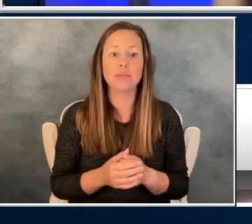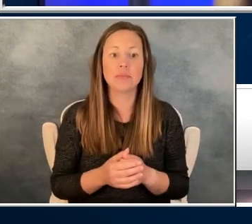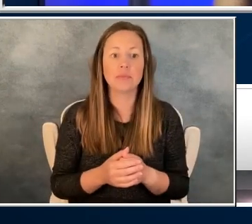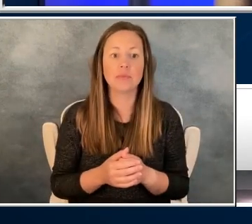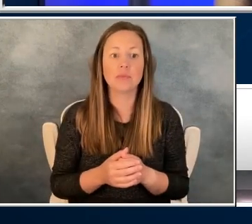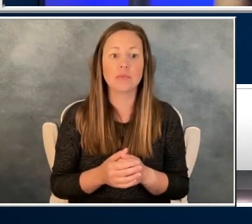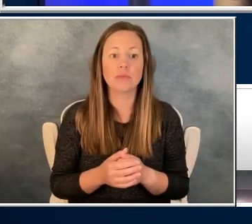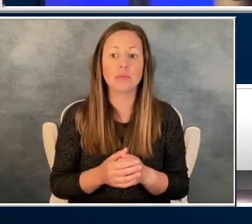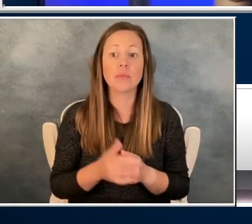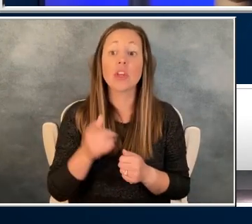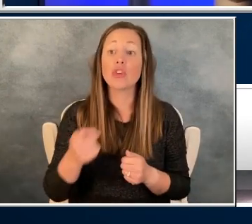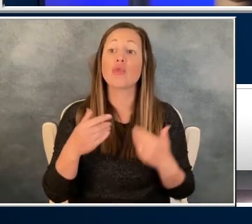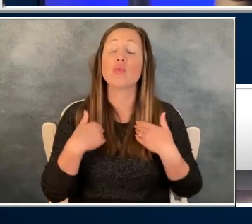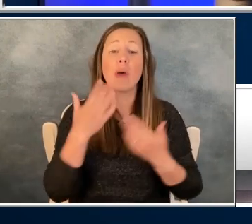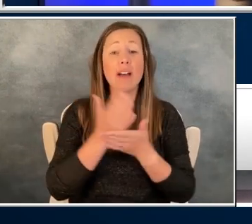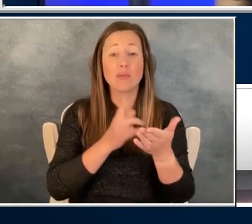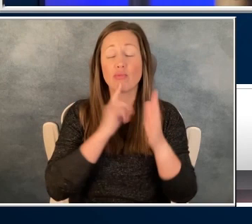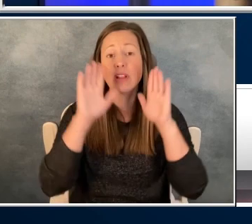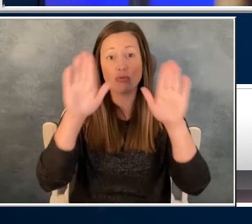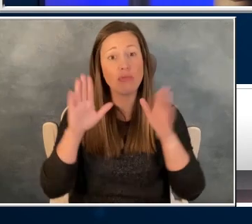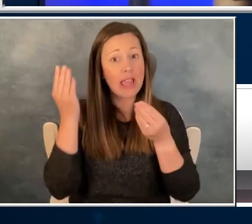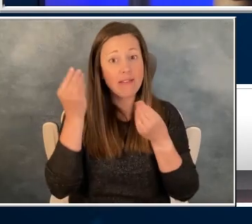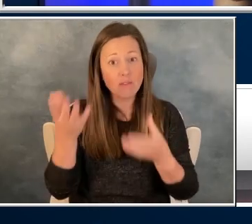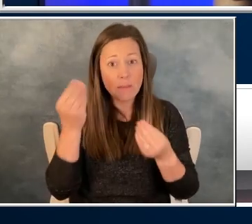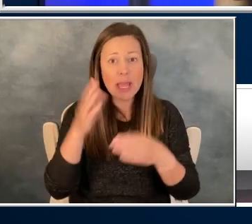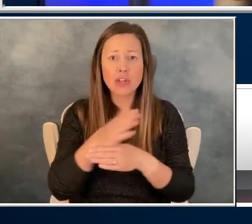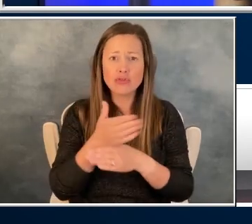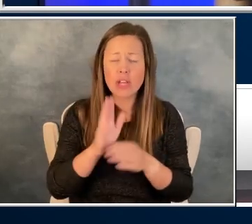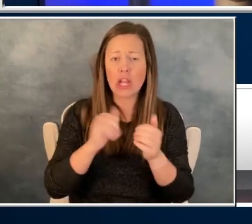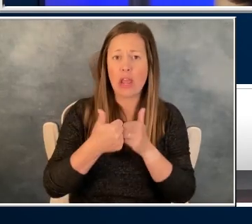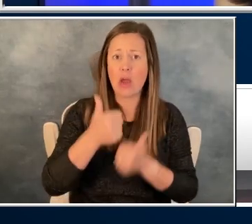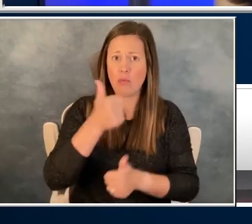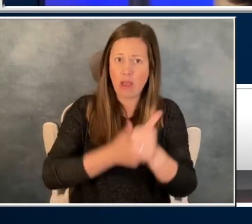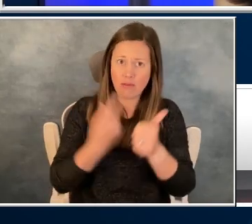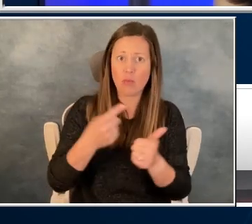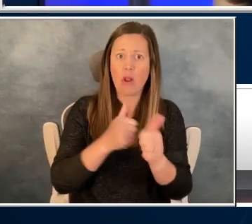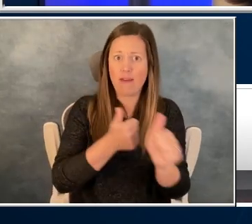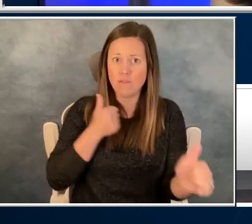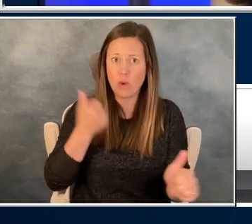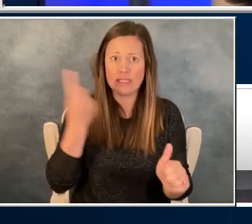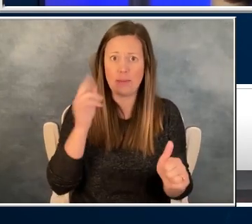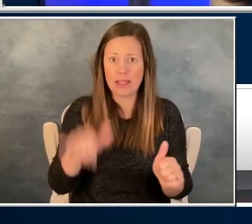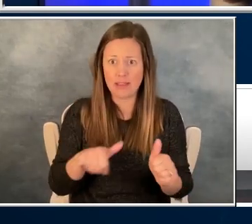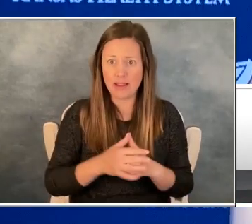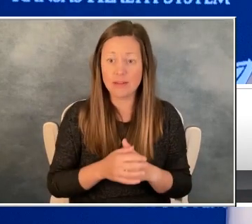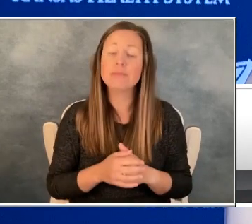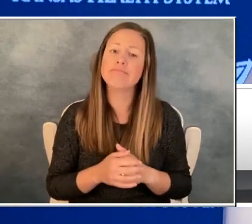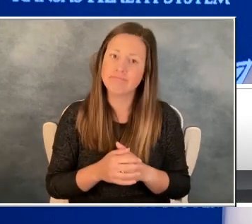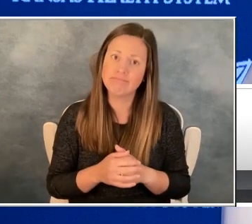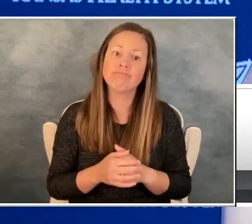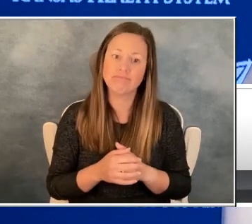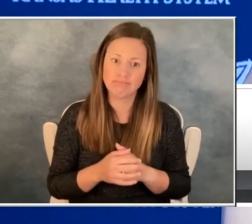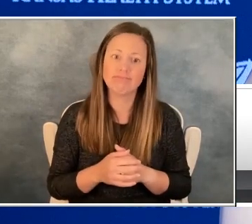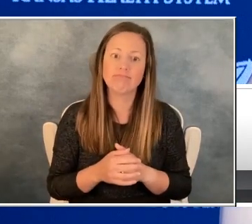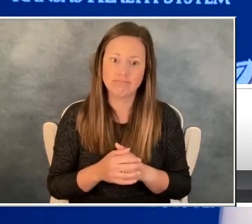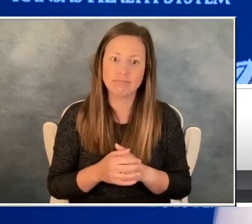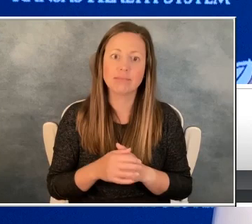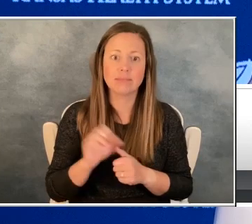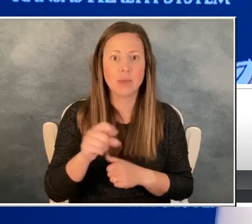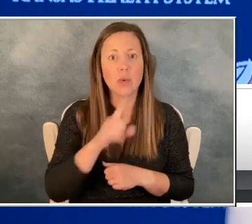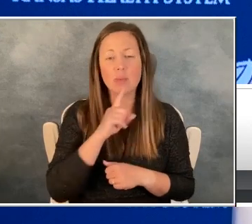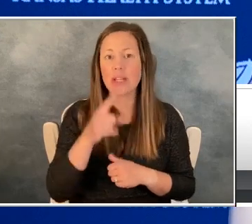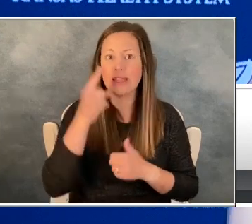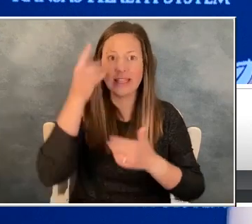great information to share on how everyone can avoid doing something like this. Yeah, it's really sad.